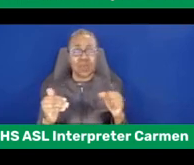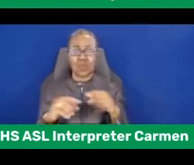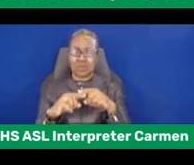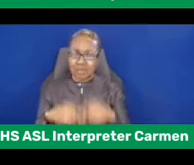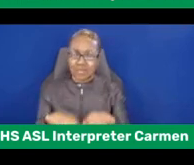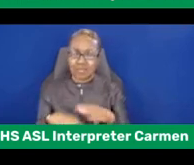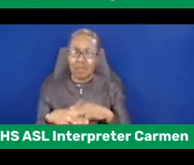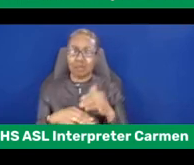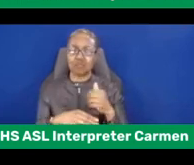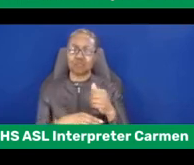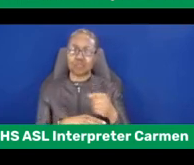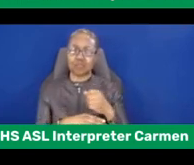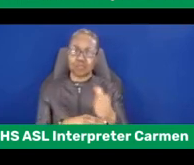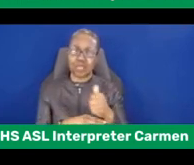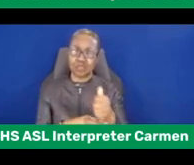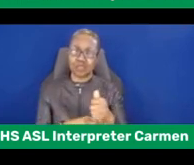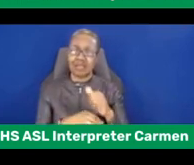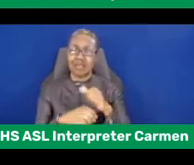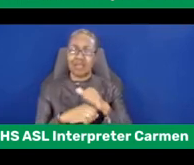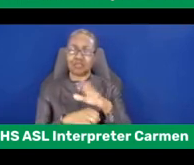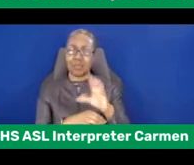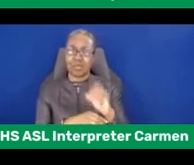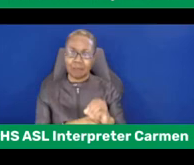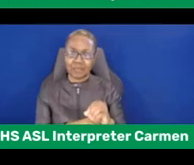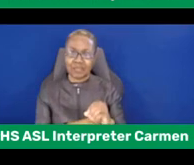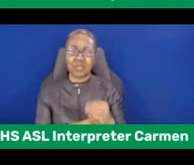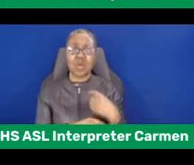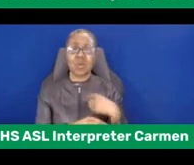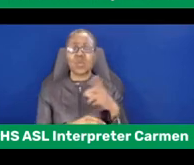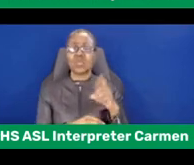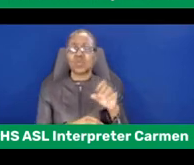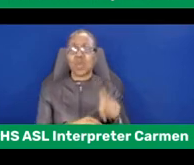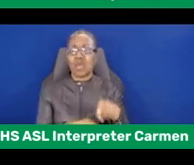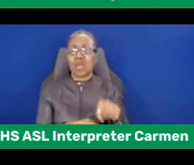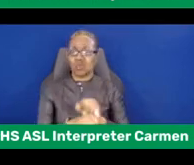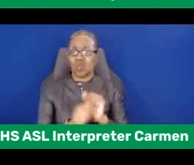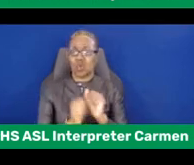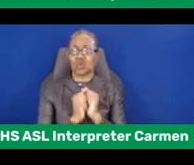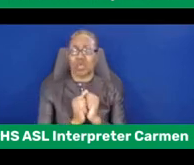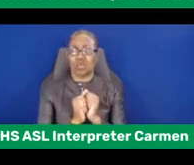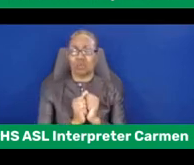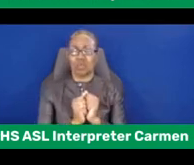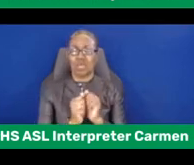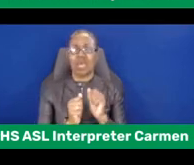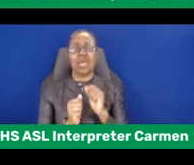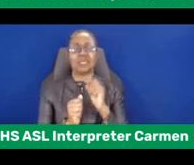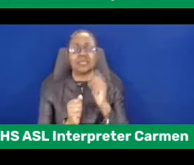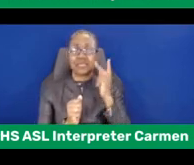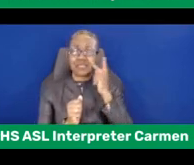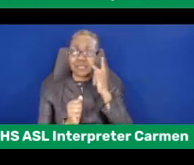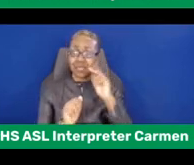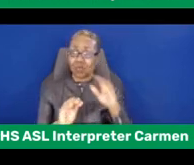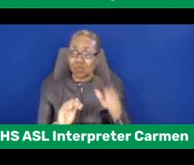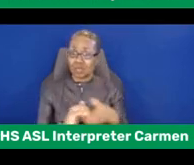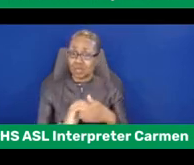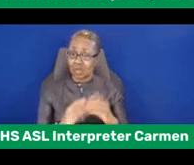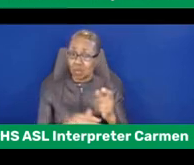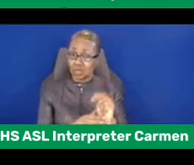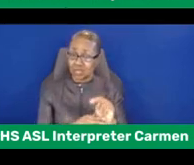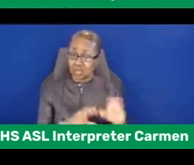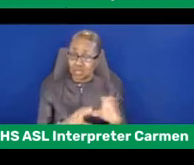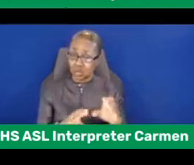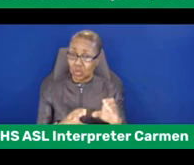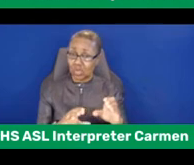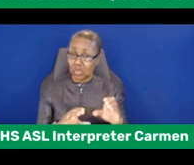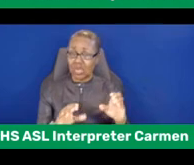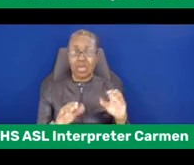transportation and shipping companies. So we really do have to work together. And it's been amazing to see that the coalition as Graciela